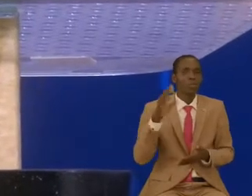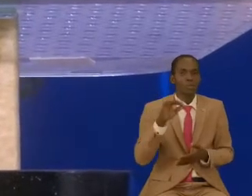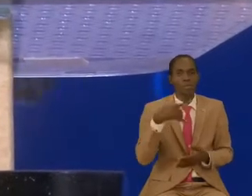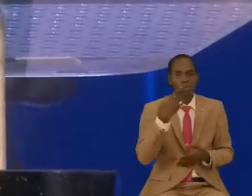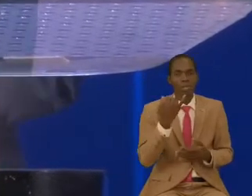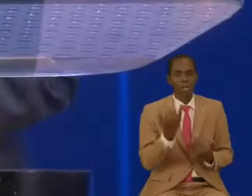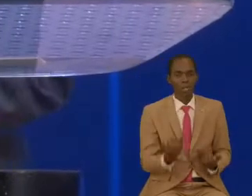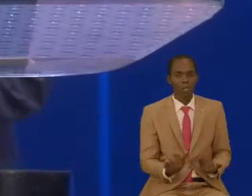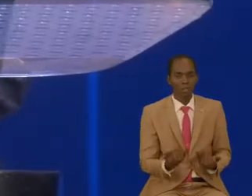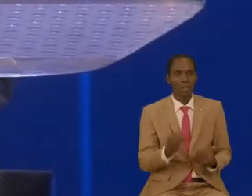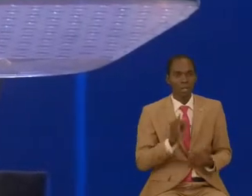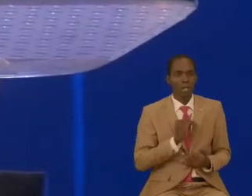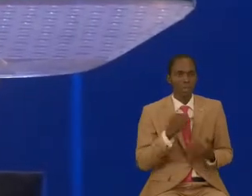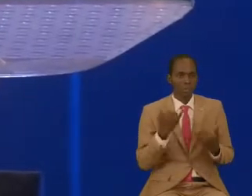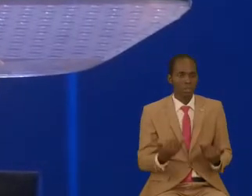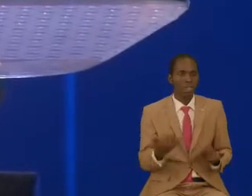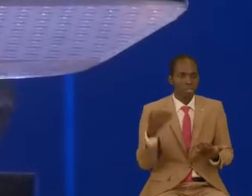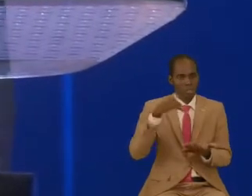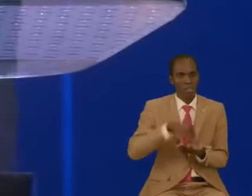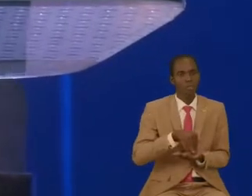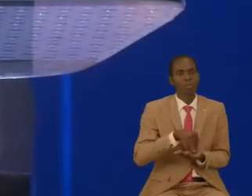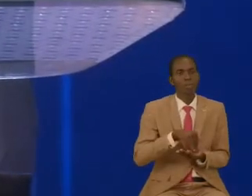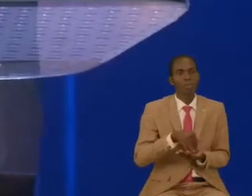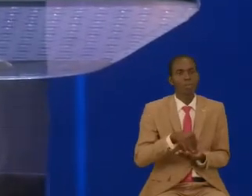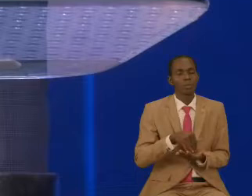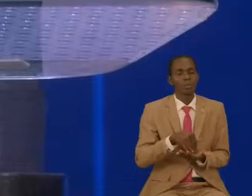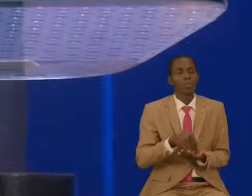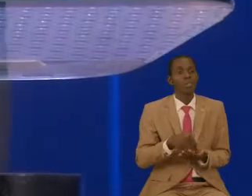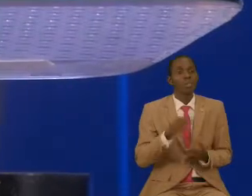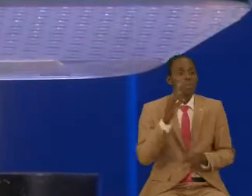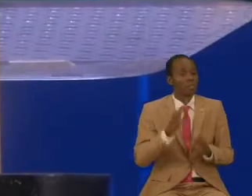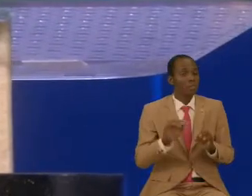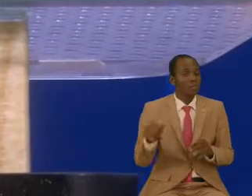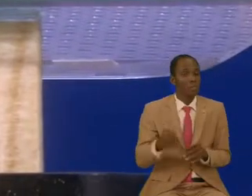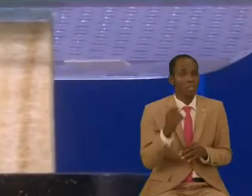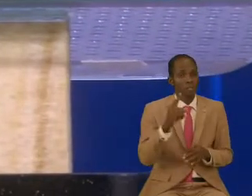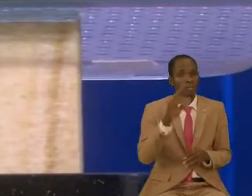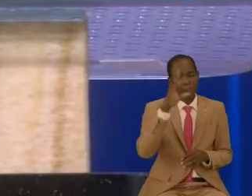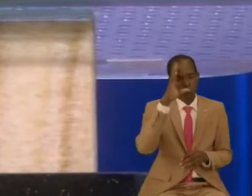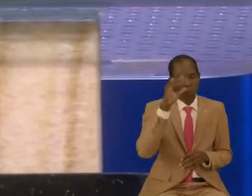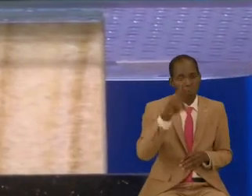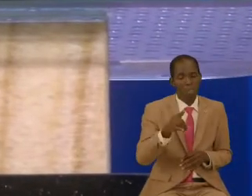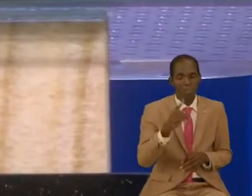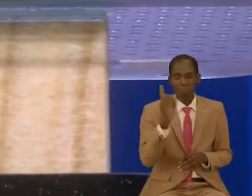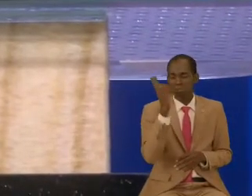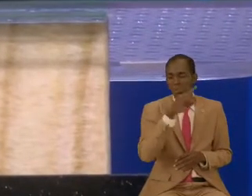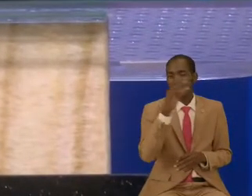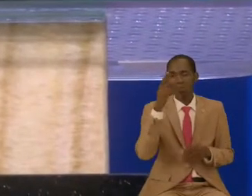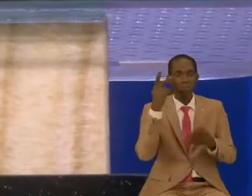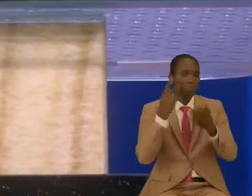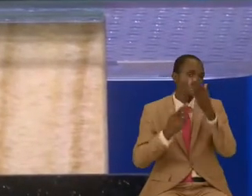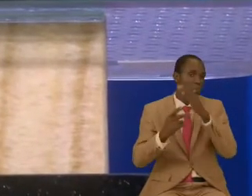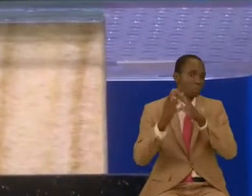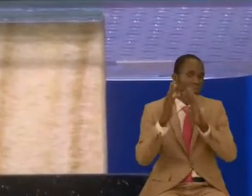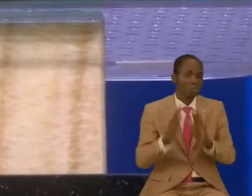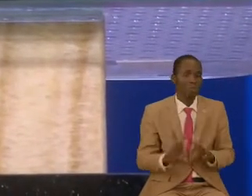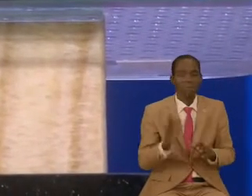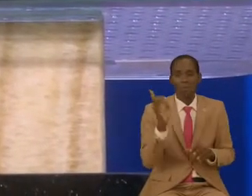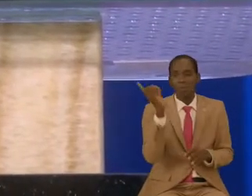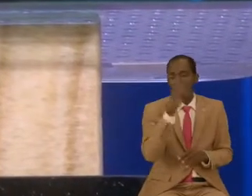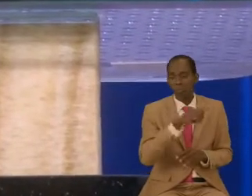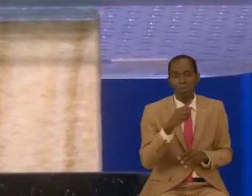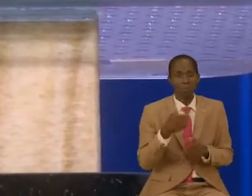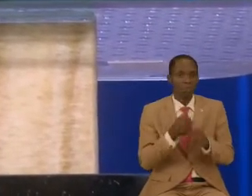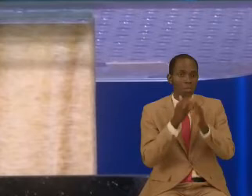so say I now again, if any man false prophet, any man false apostle,